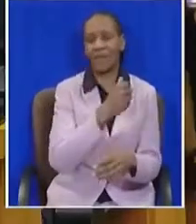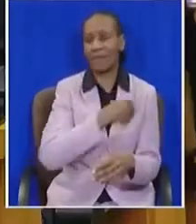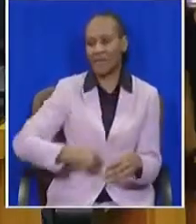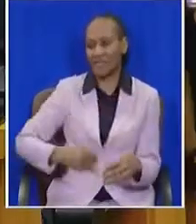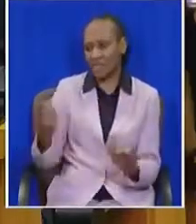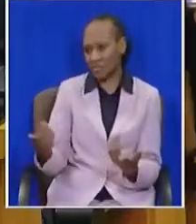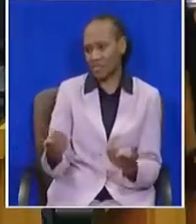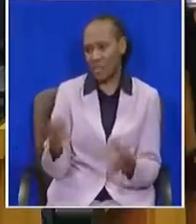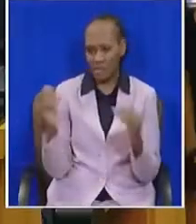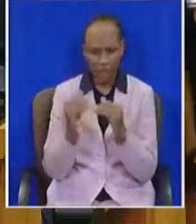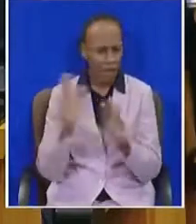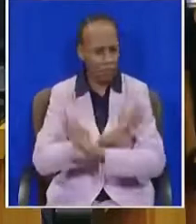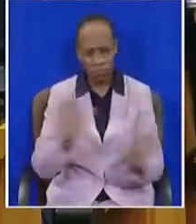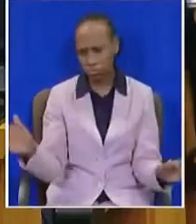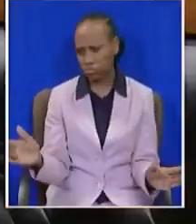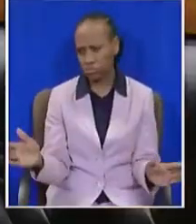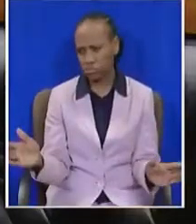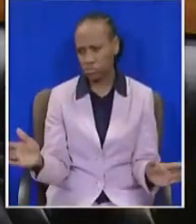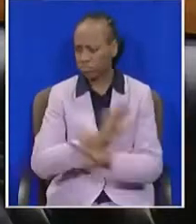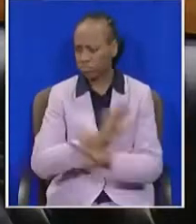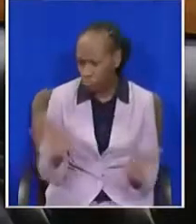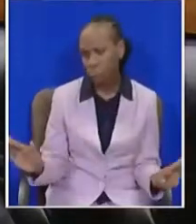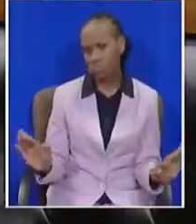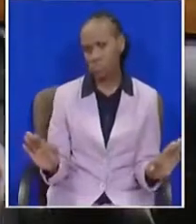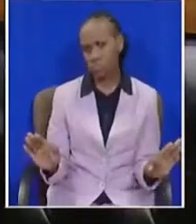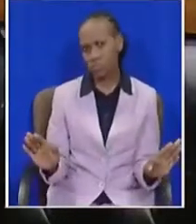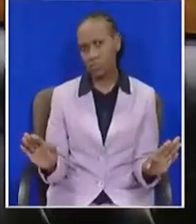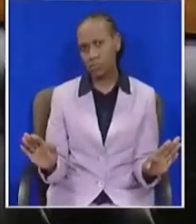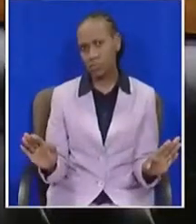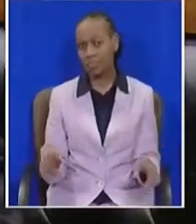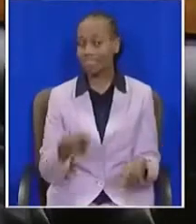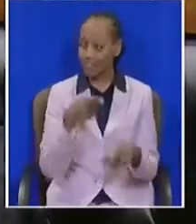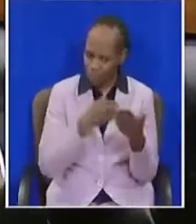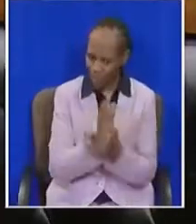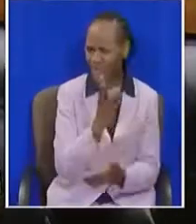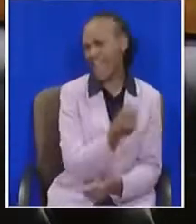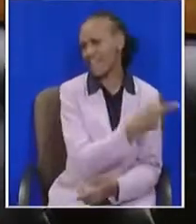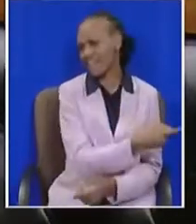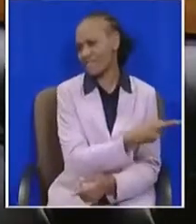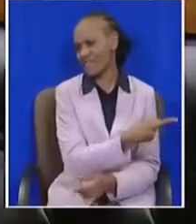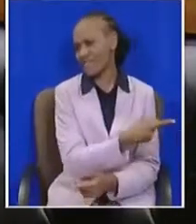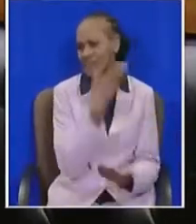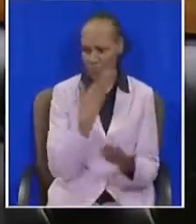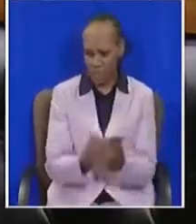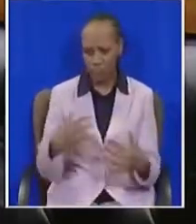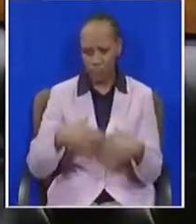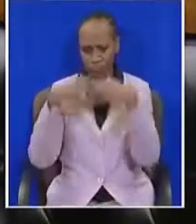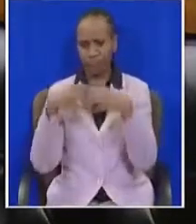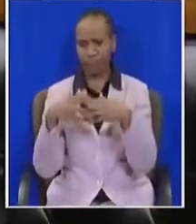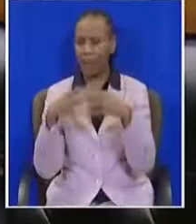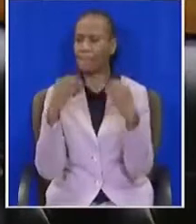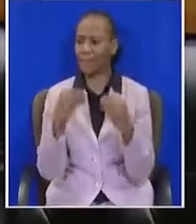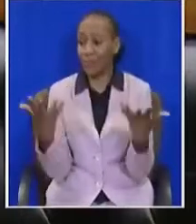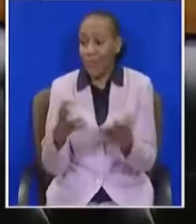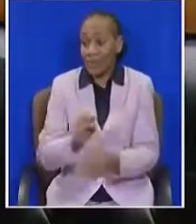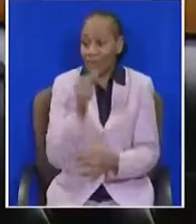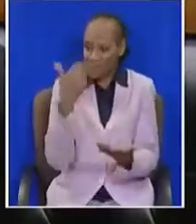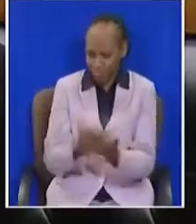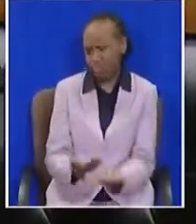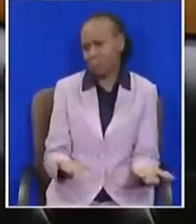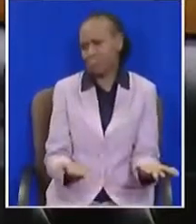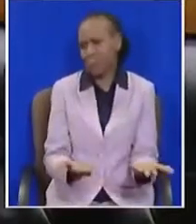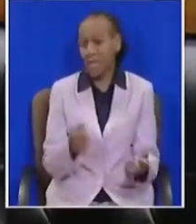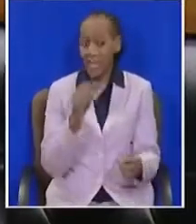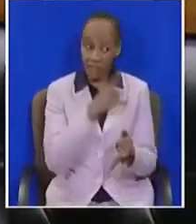I don't think it's fair. It's not. He has the right to become a business in South Africa if